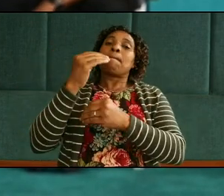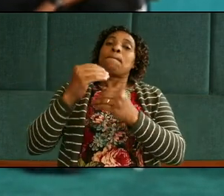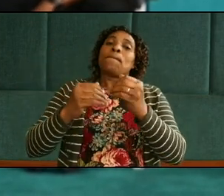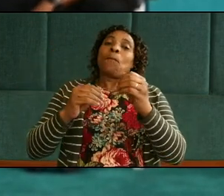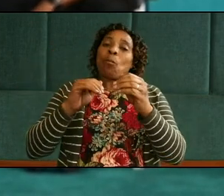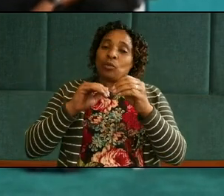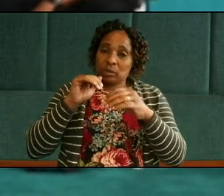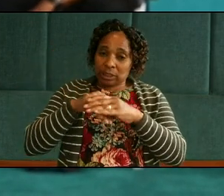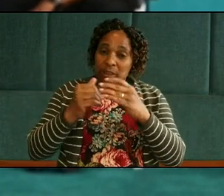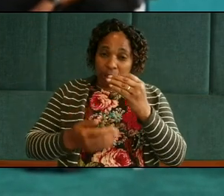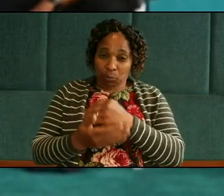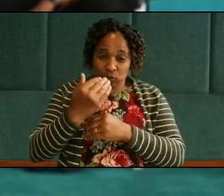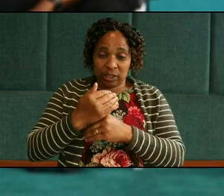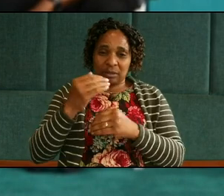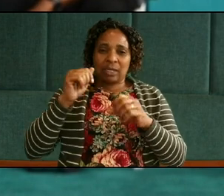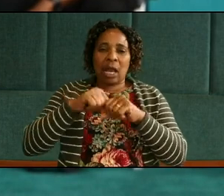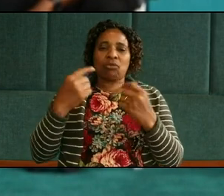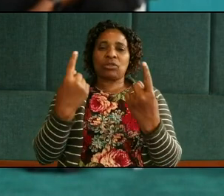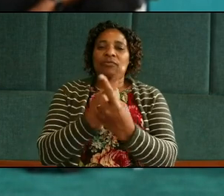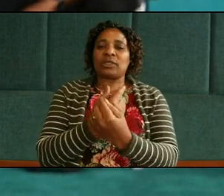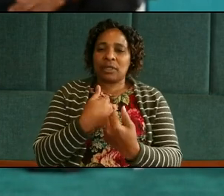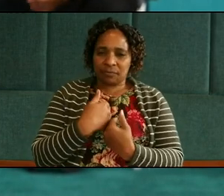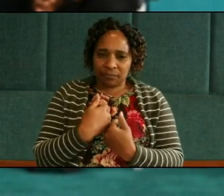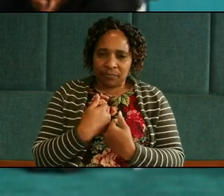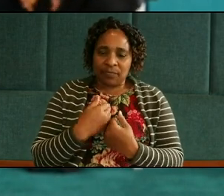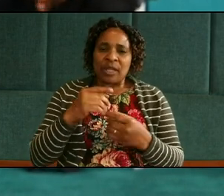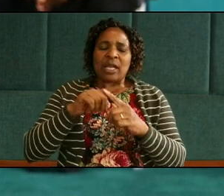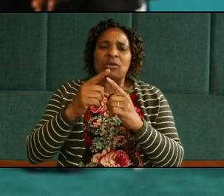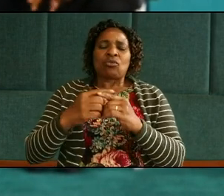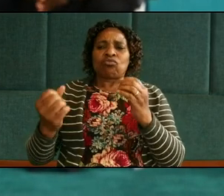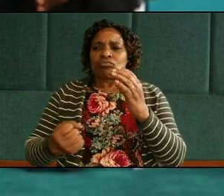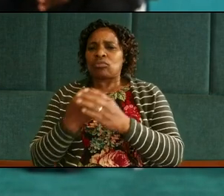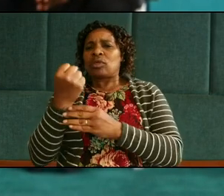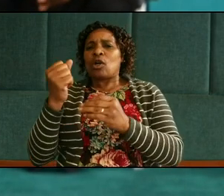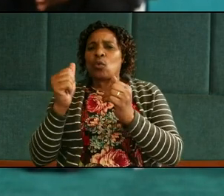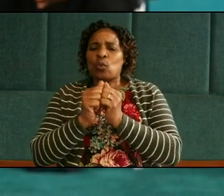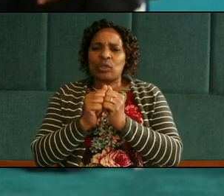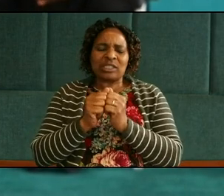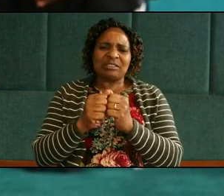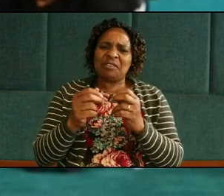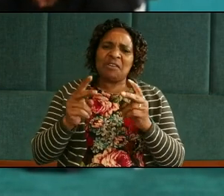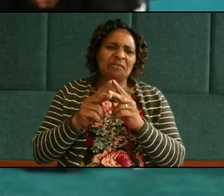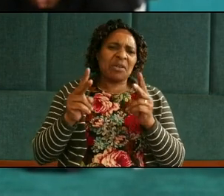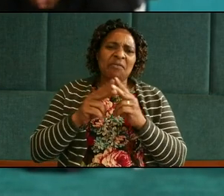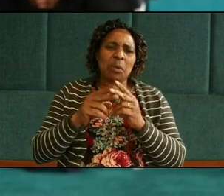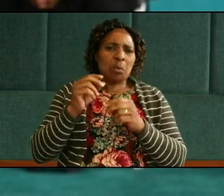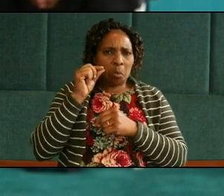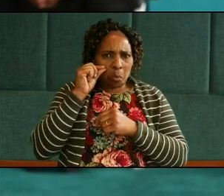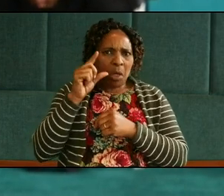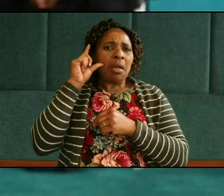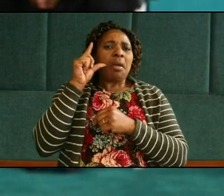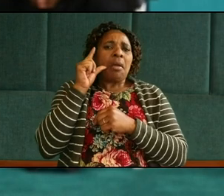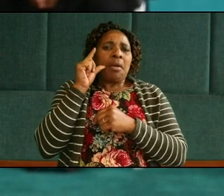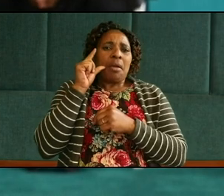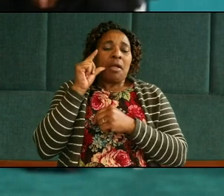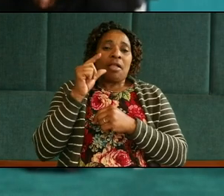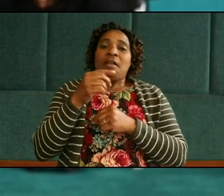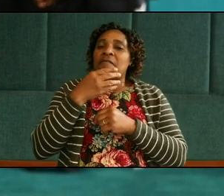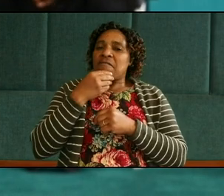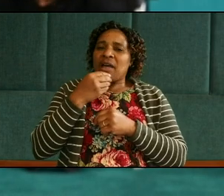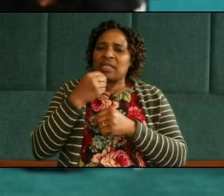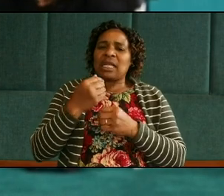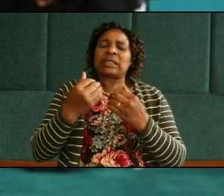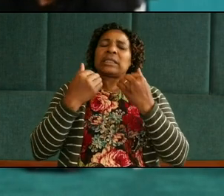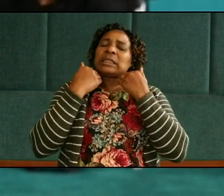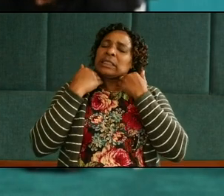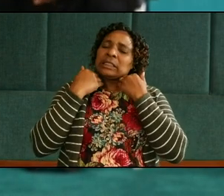was different. She woke up with a jolt, very awake, that is. Father was sound